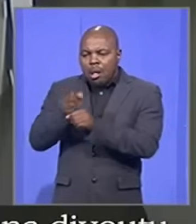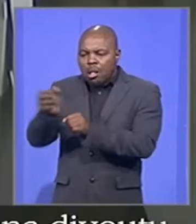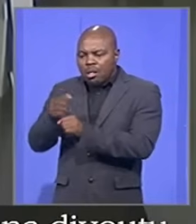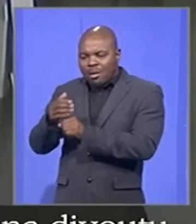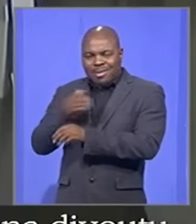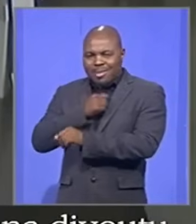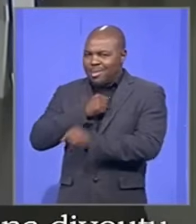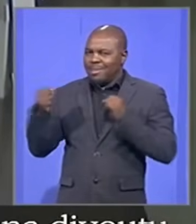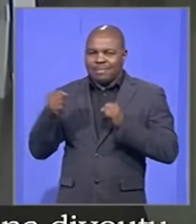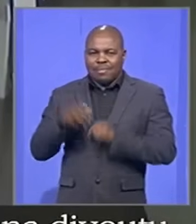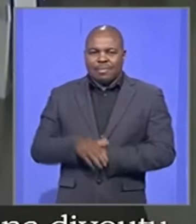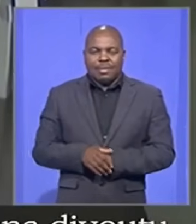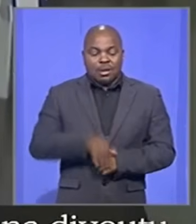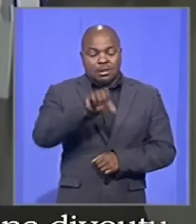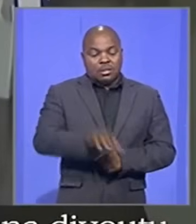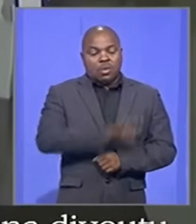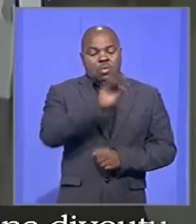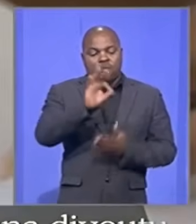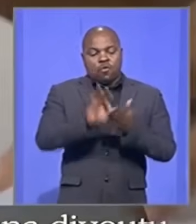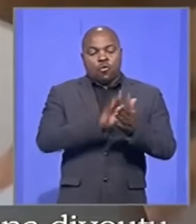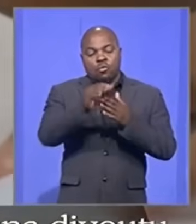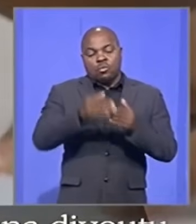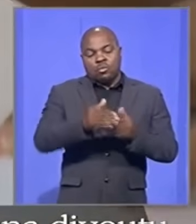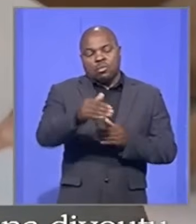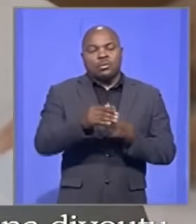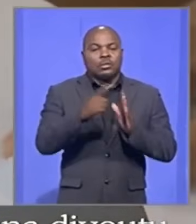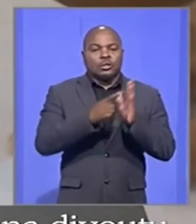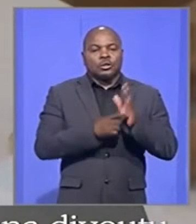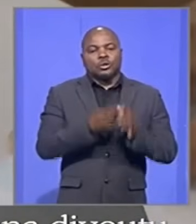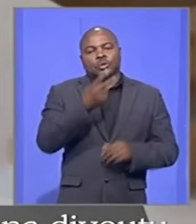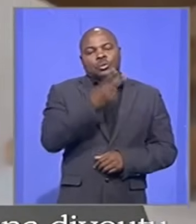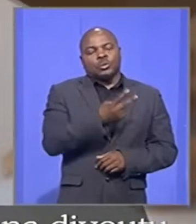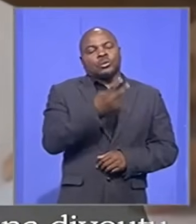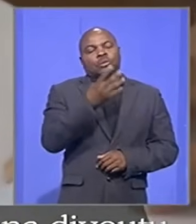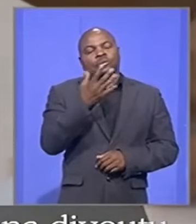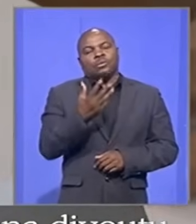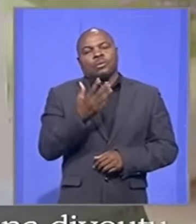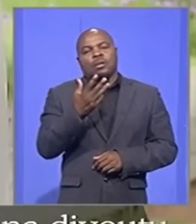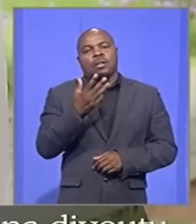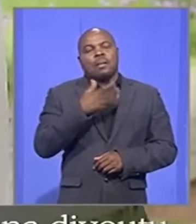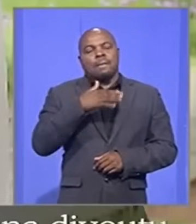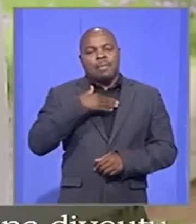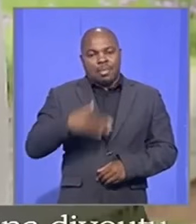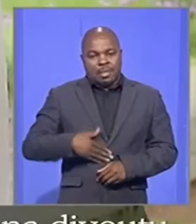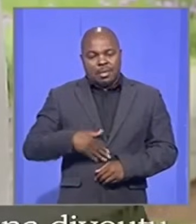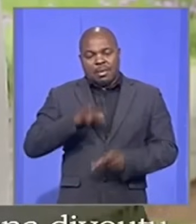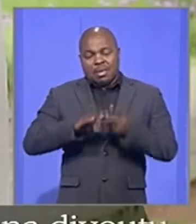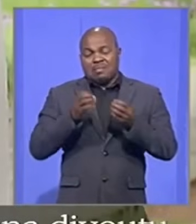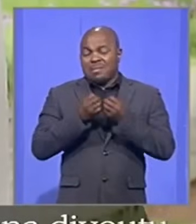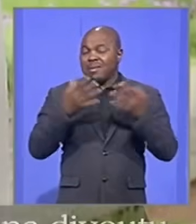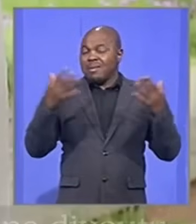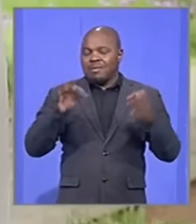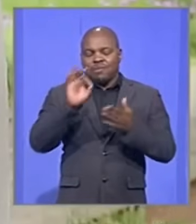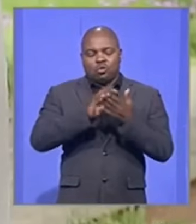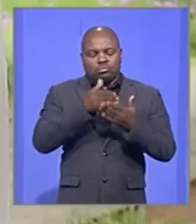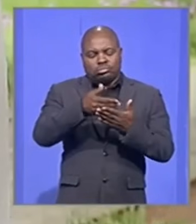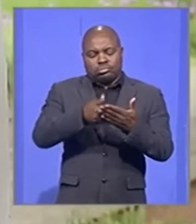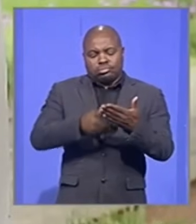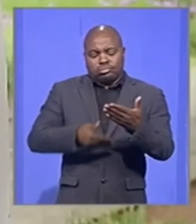Afrika Borwa e tla tshwara dikgetho ka la 2019 Motsheanong moo ho tlang ho ba teng mekga e mengata pampiring ya